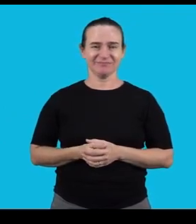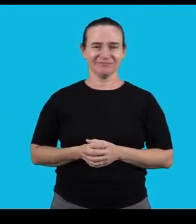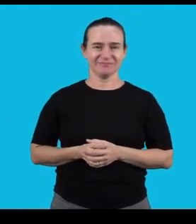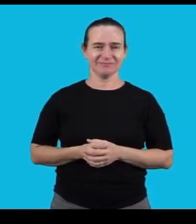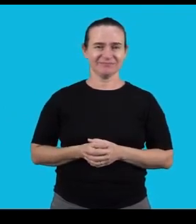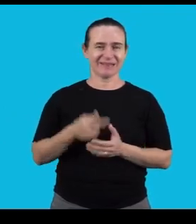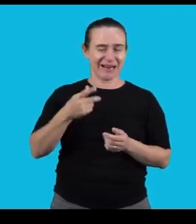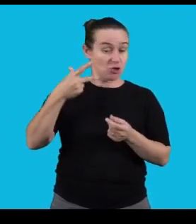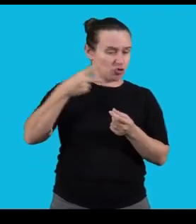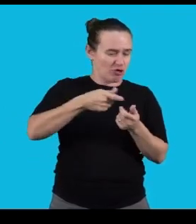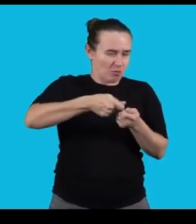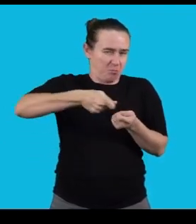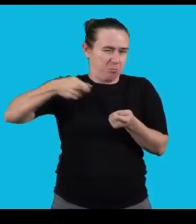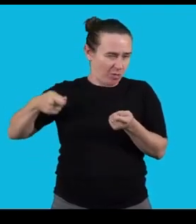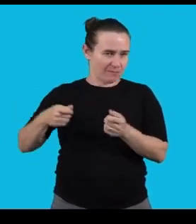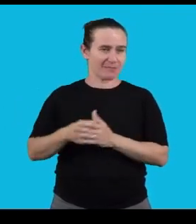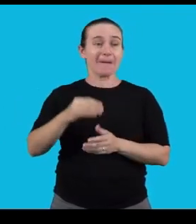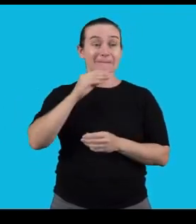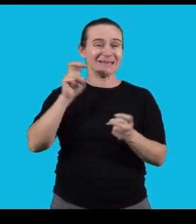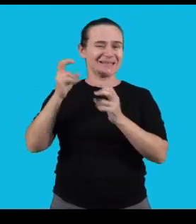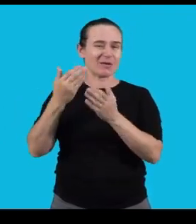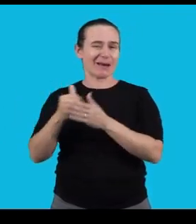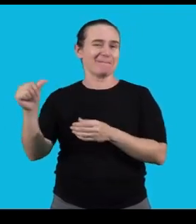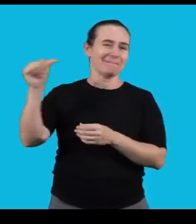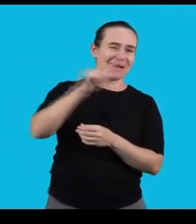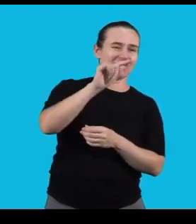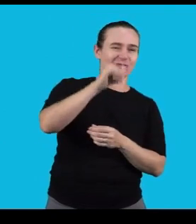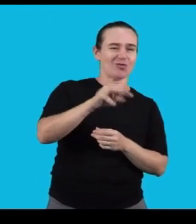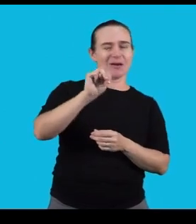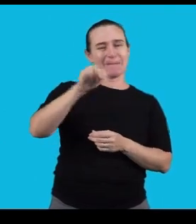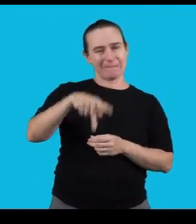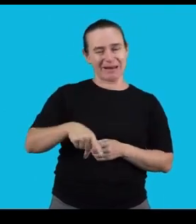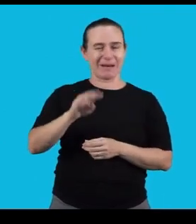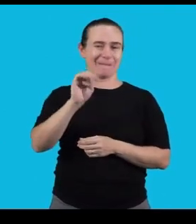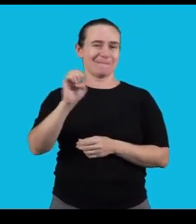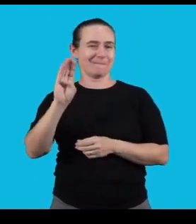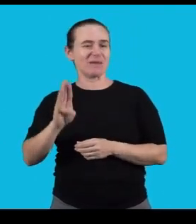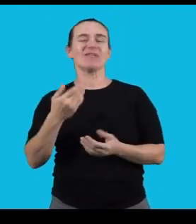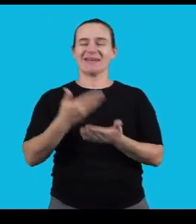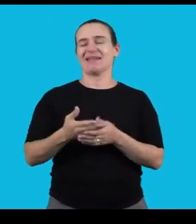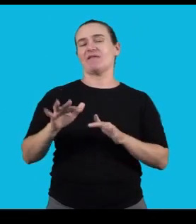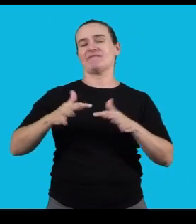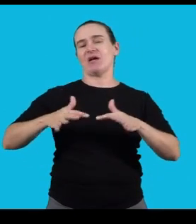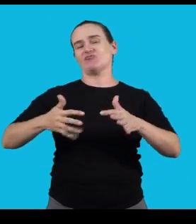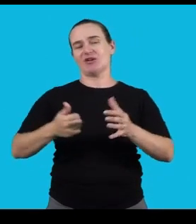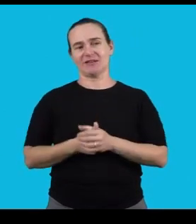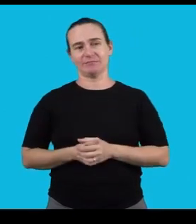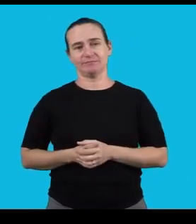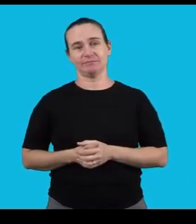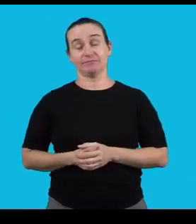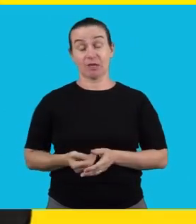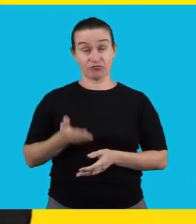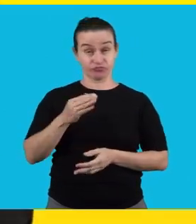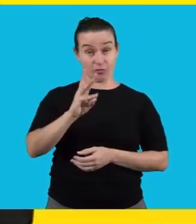removed. It can be syringed out of the ear. So sound can reach tympanic membrane, which can now vibrate freely.